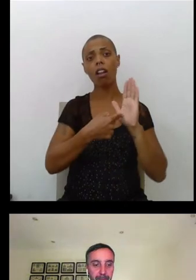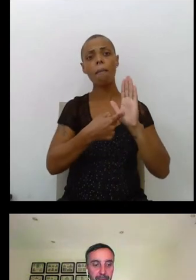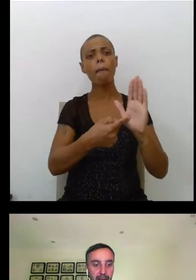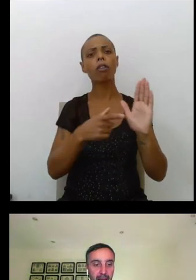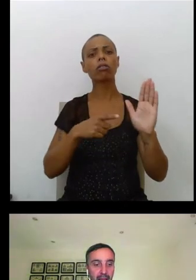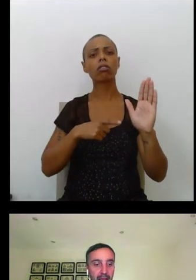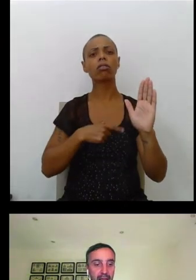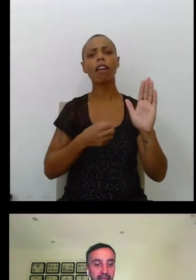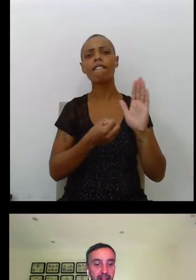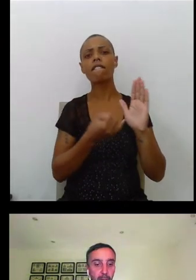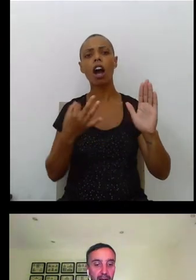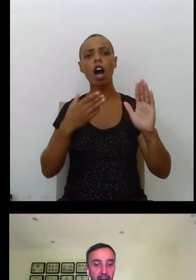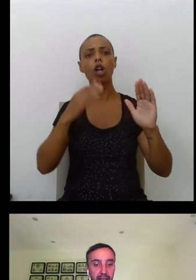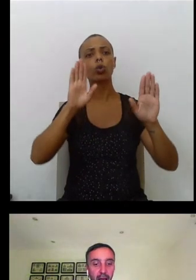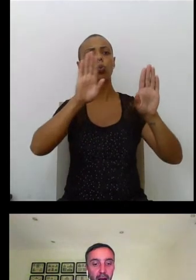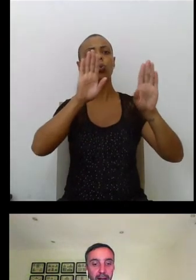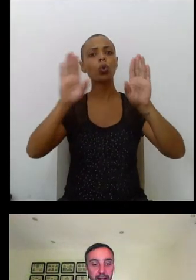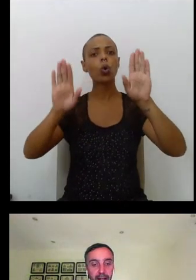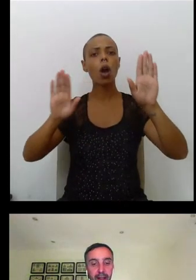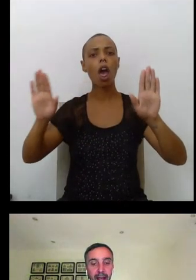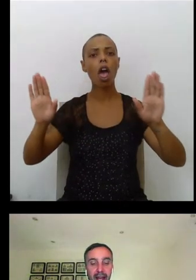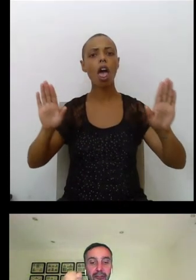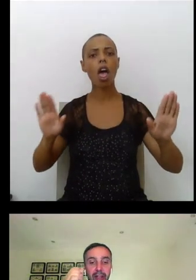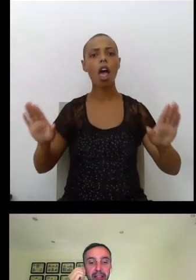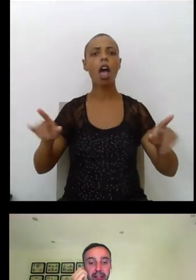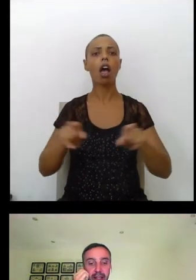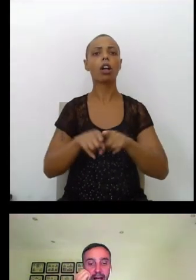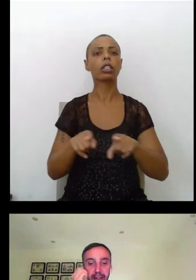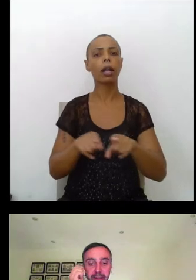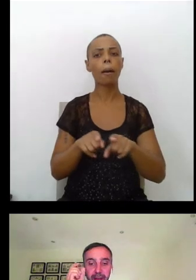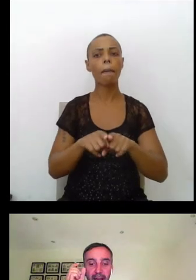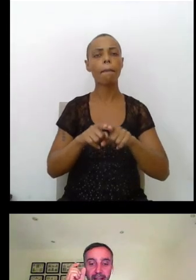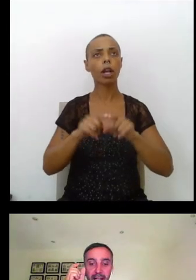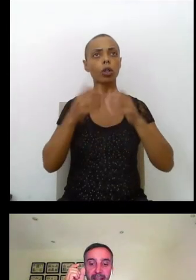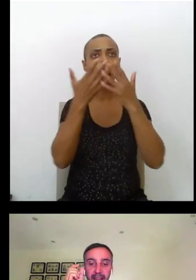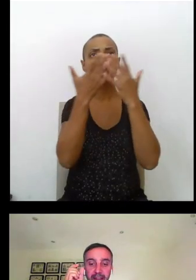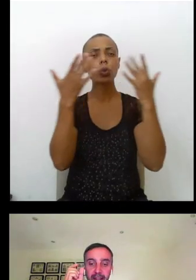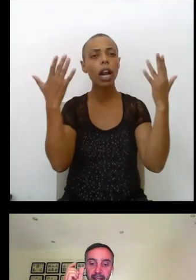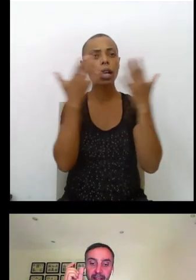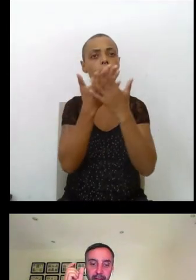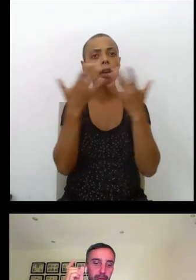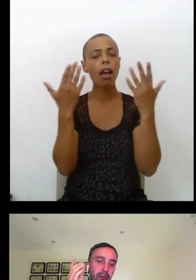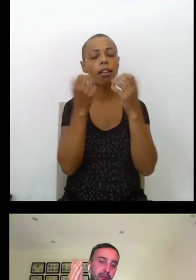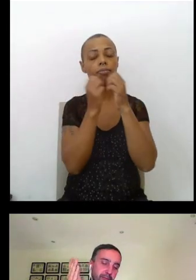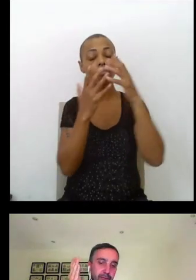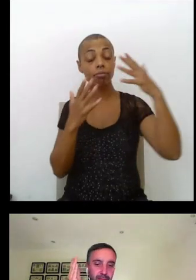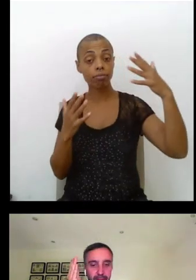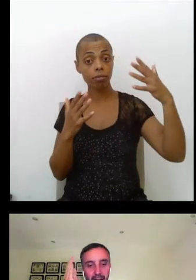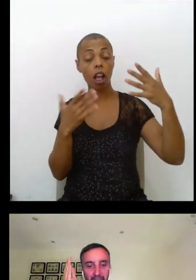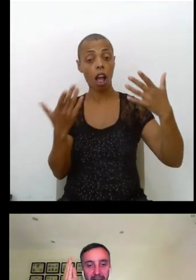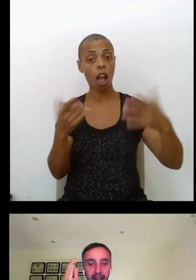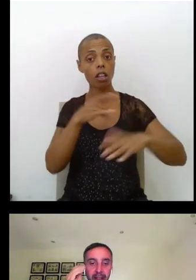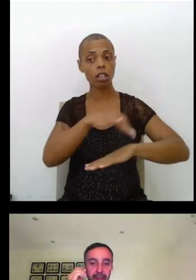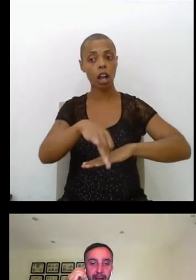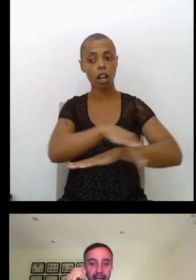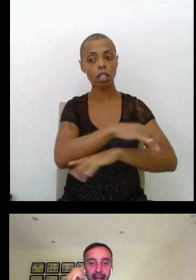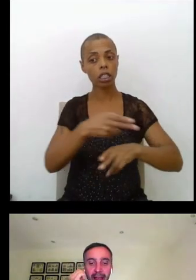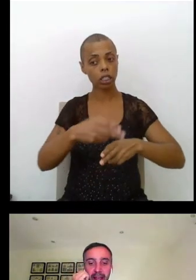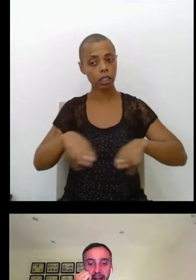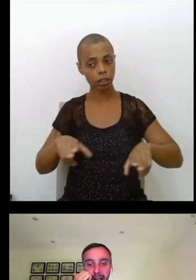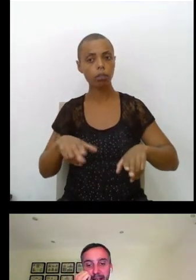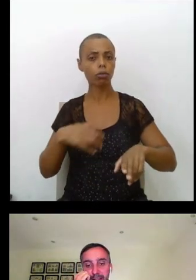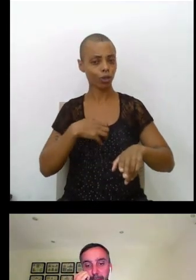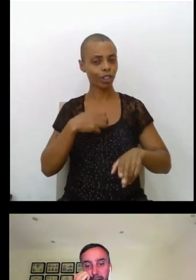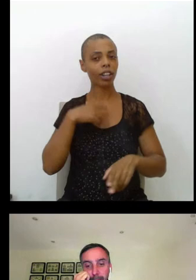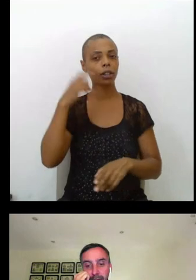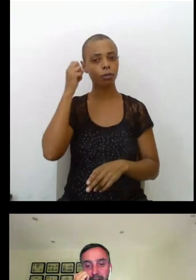walls in this way the architect cleverly disguised the fact this or hide the